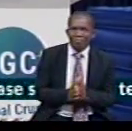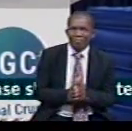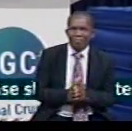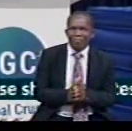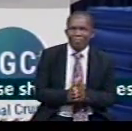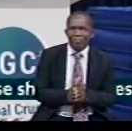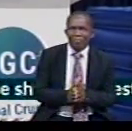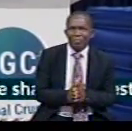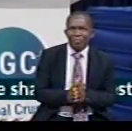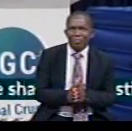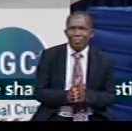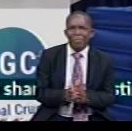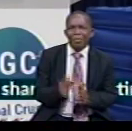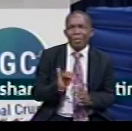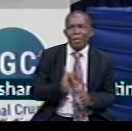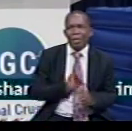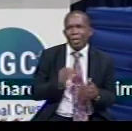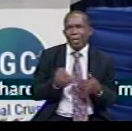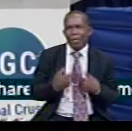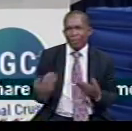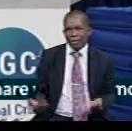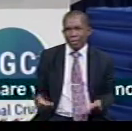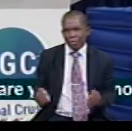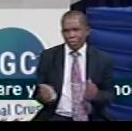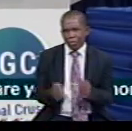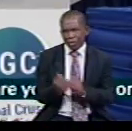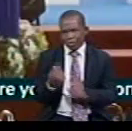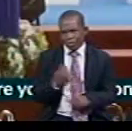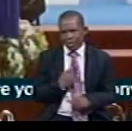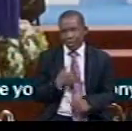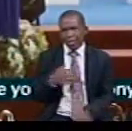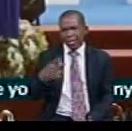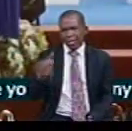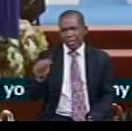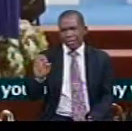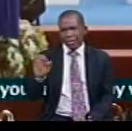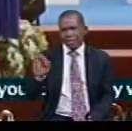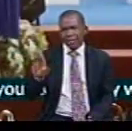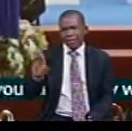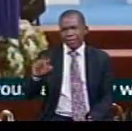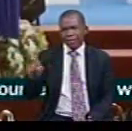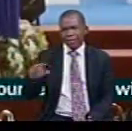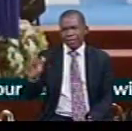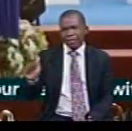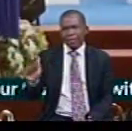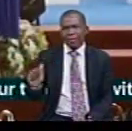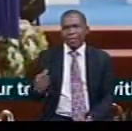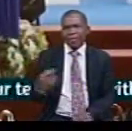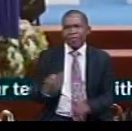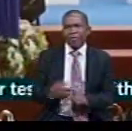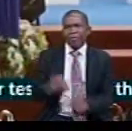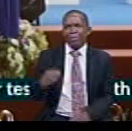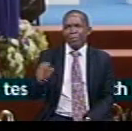So I have here with me Teresa Nkansa from Mackensen.